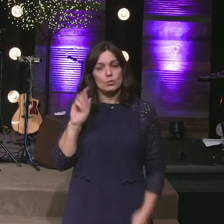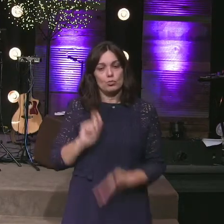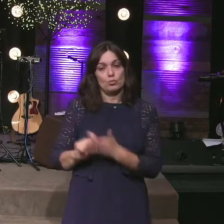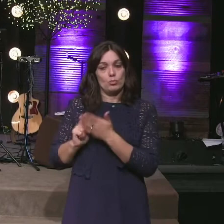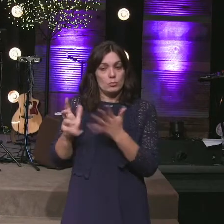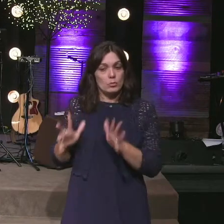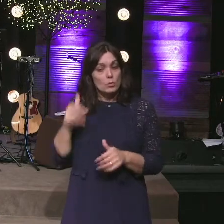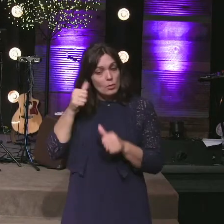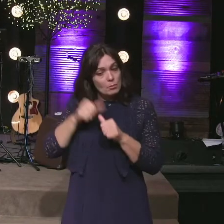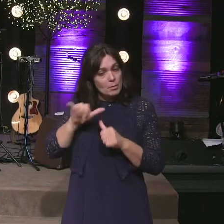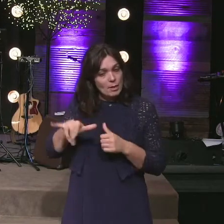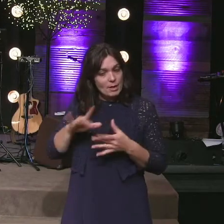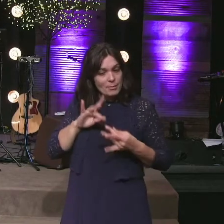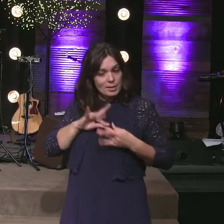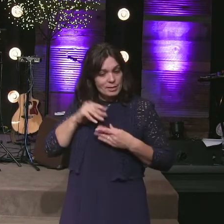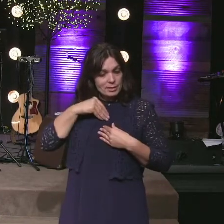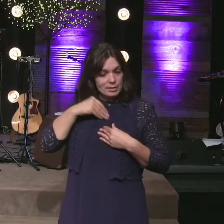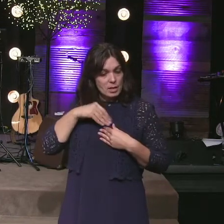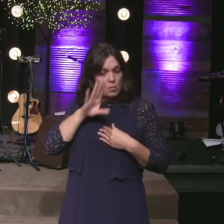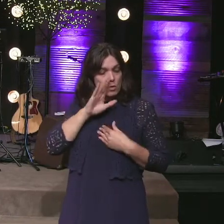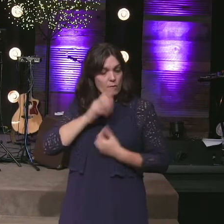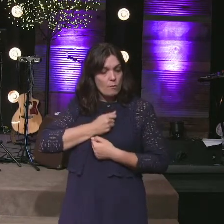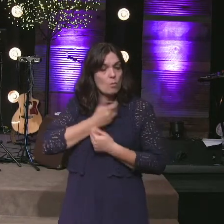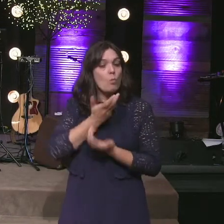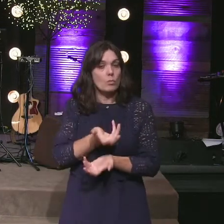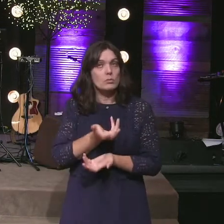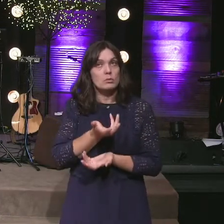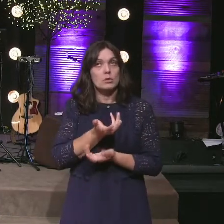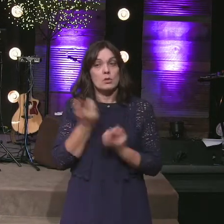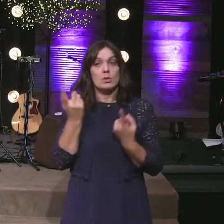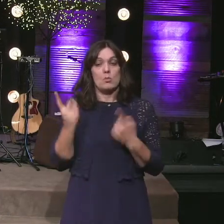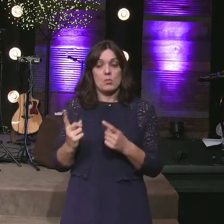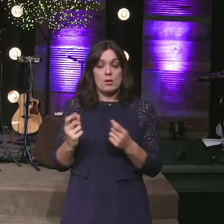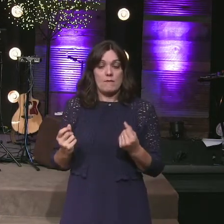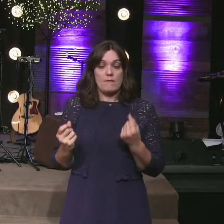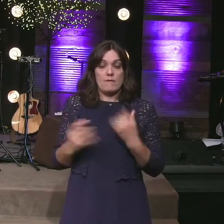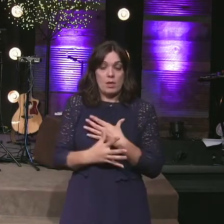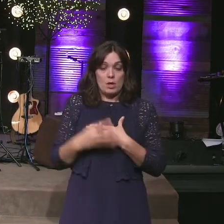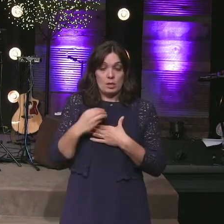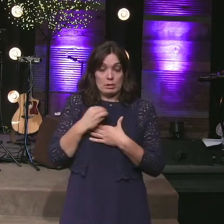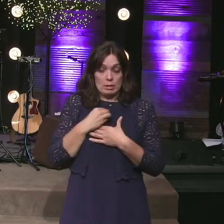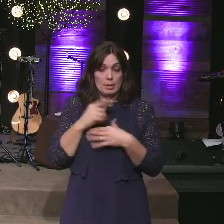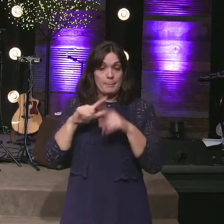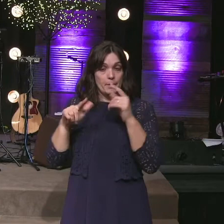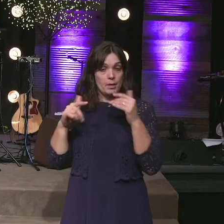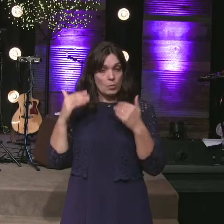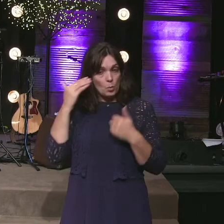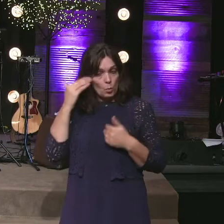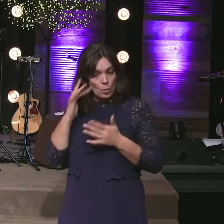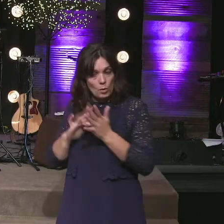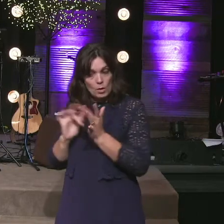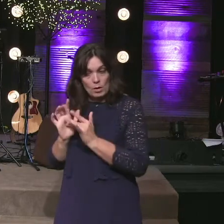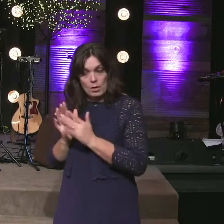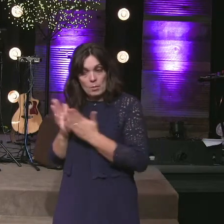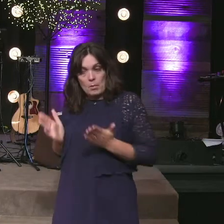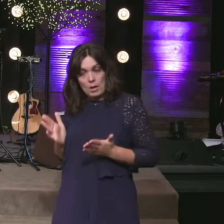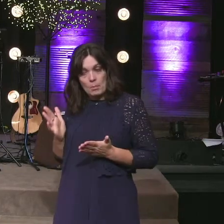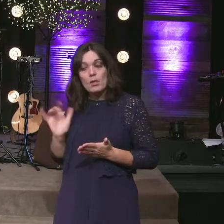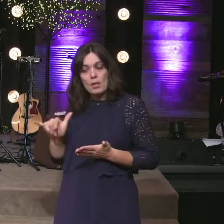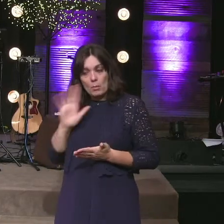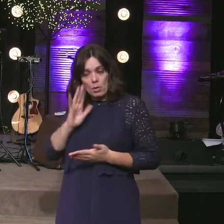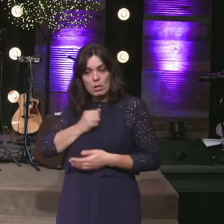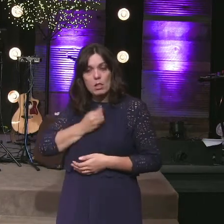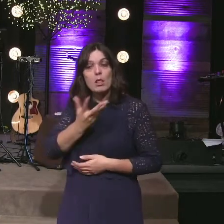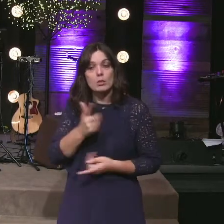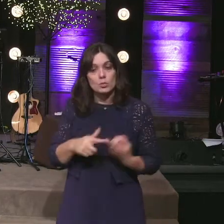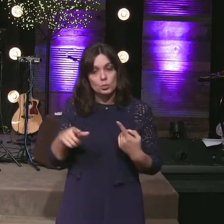you is going to flow out. When fear comes and you have the word in you, it's going to flow out. Not only